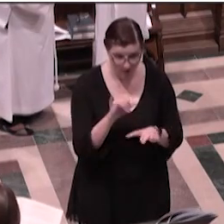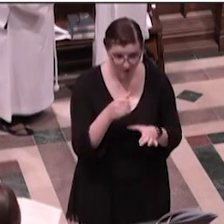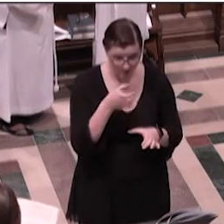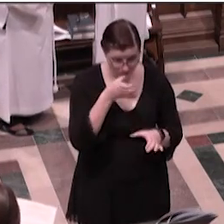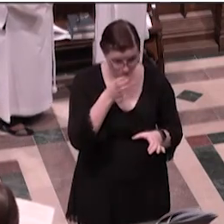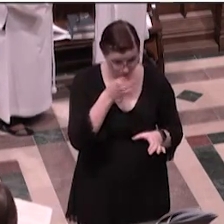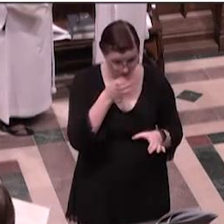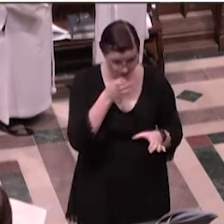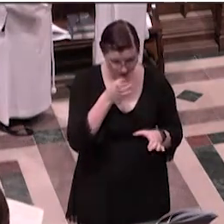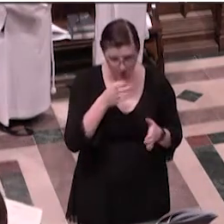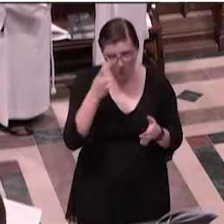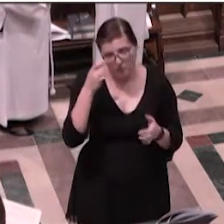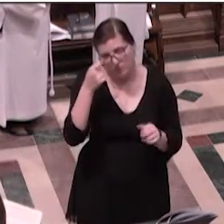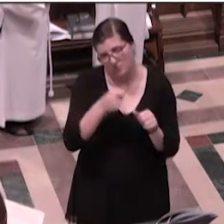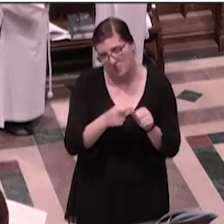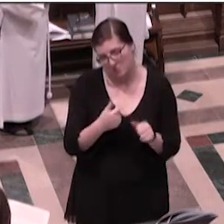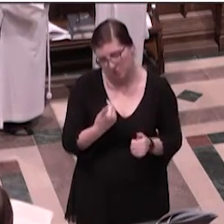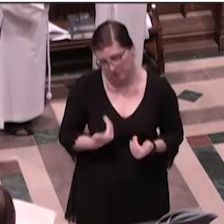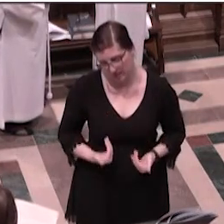me."